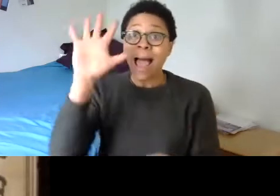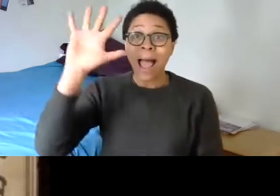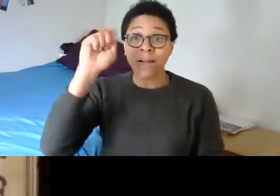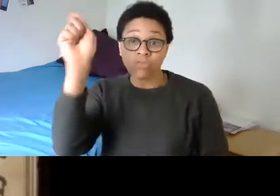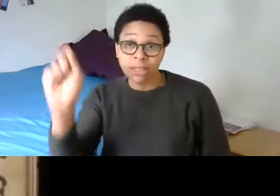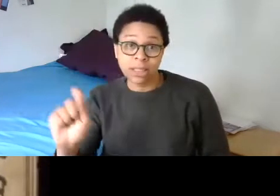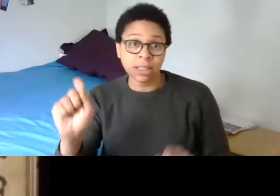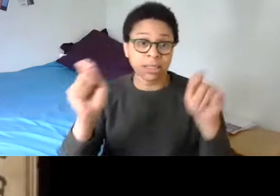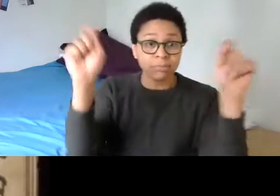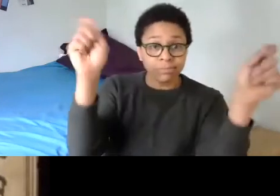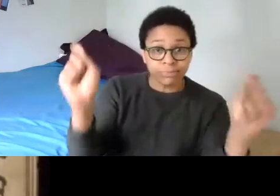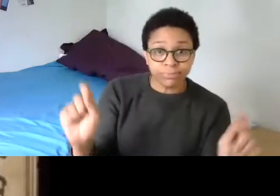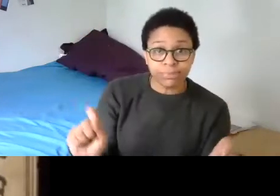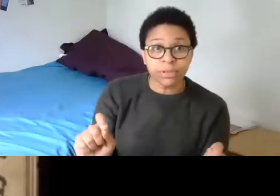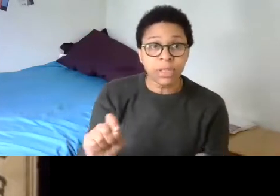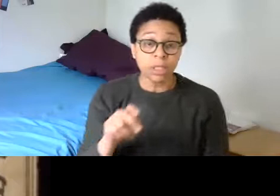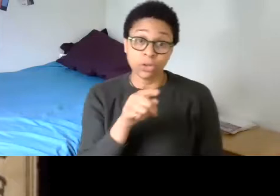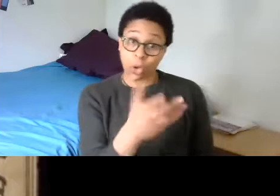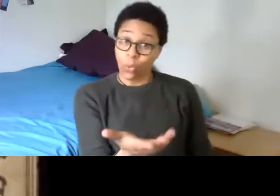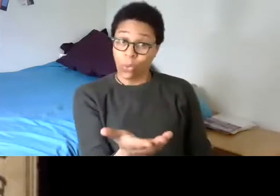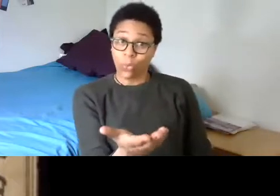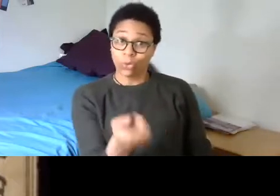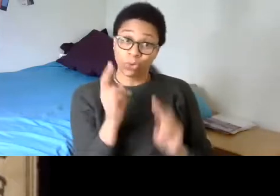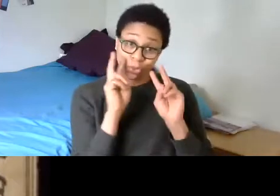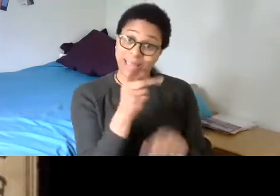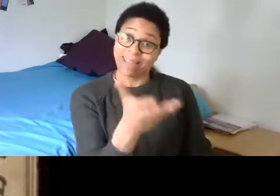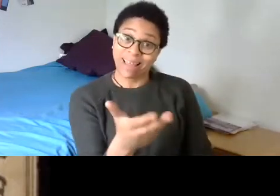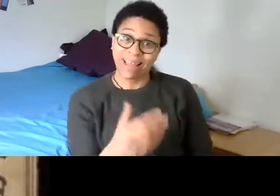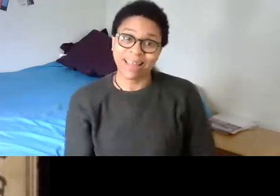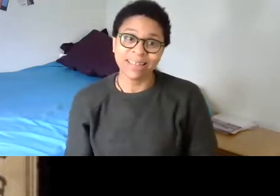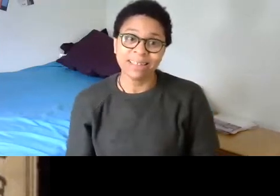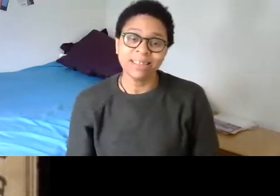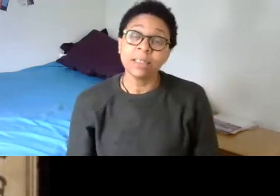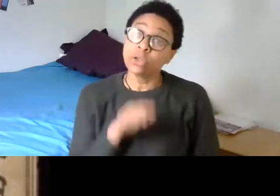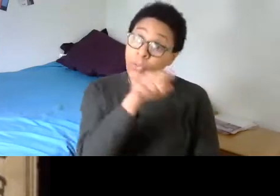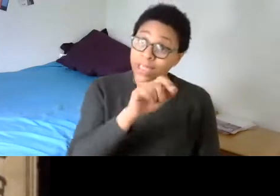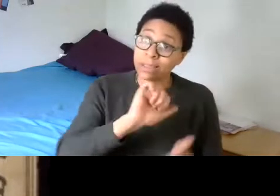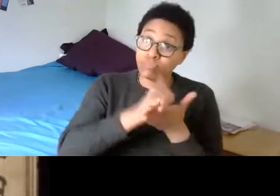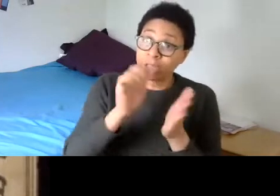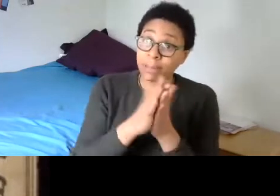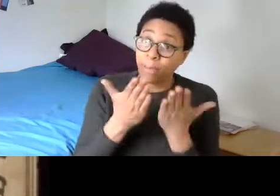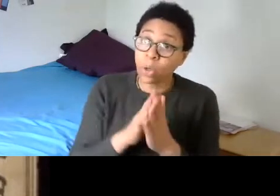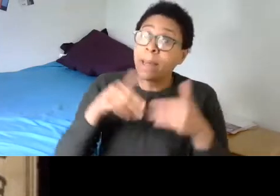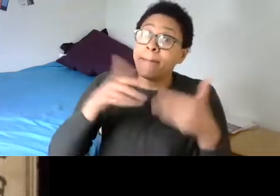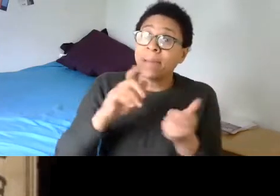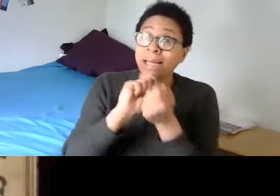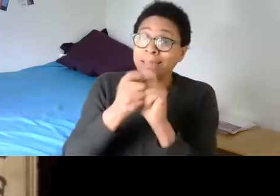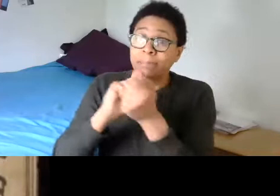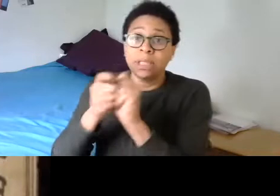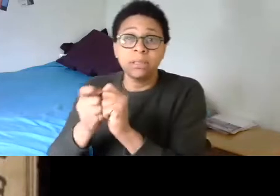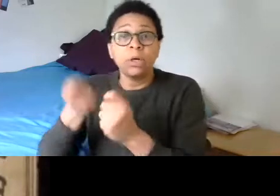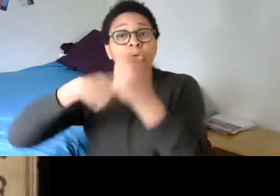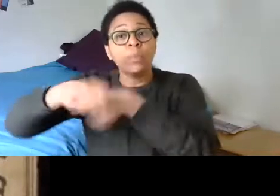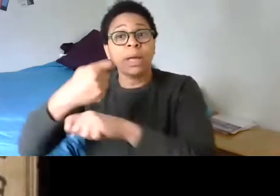Tallamy, her book of Stilling and Receipts, 1736. So this printed book has been adapted into a personal recipe